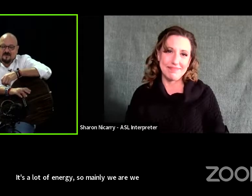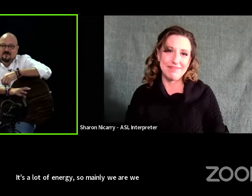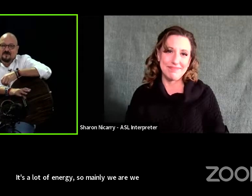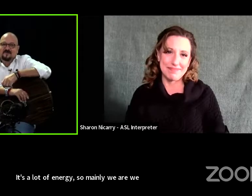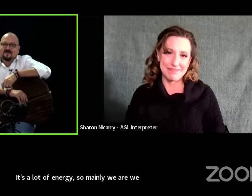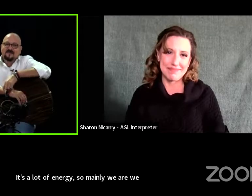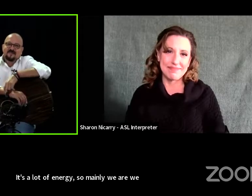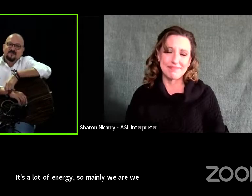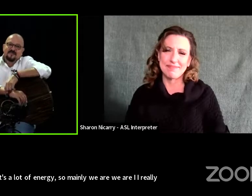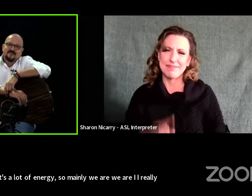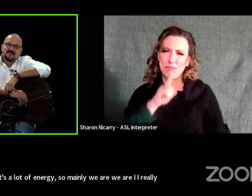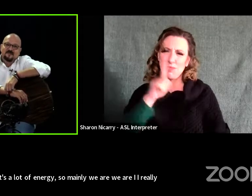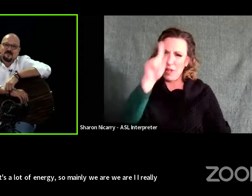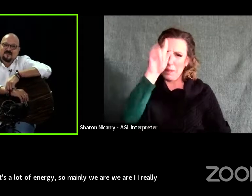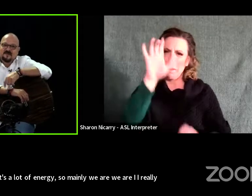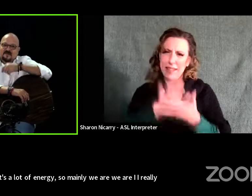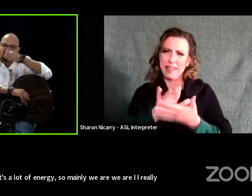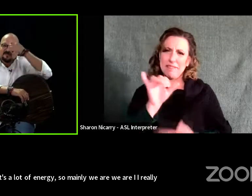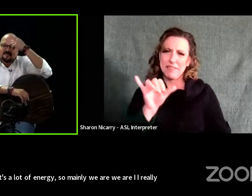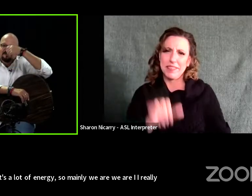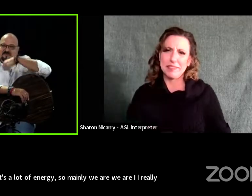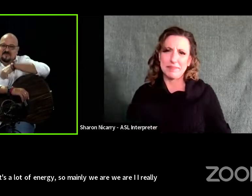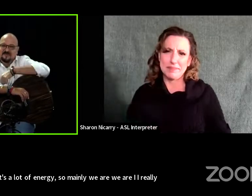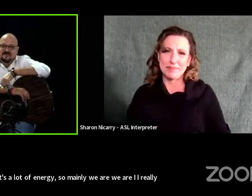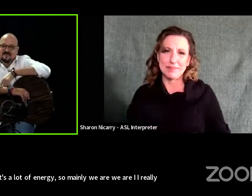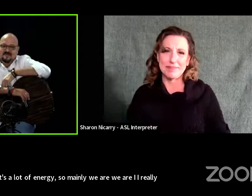I really believe that we're just